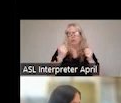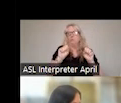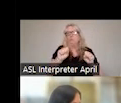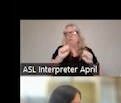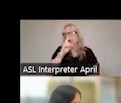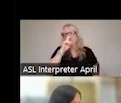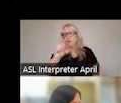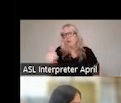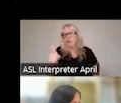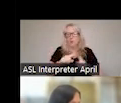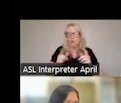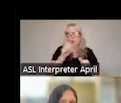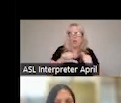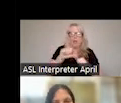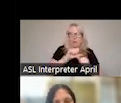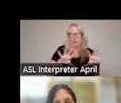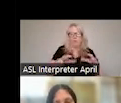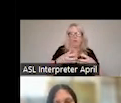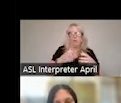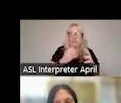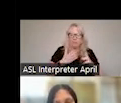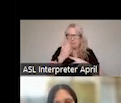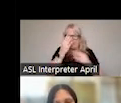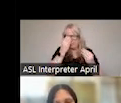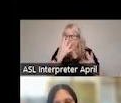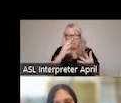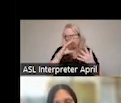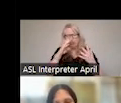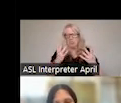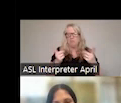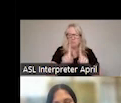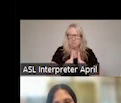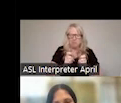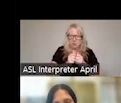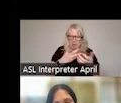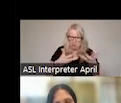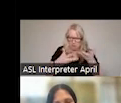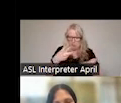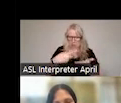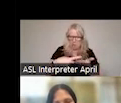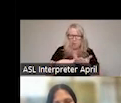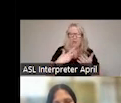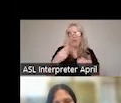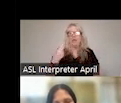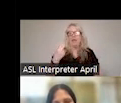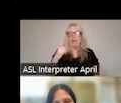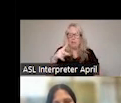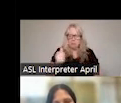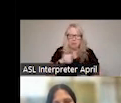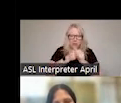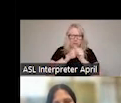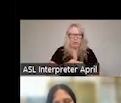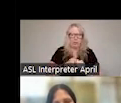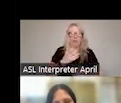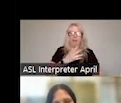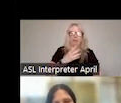populations they interact with, and they can go through that material side by side. obviously HIPAA compliant and private. I